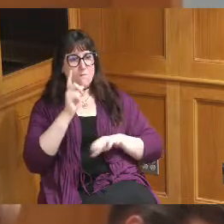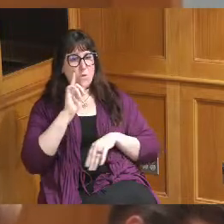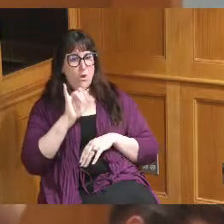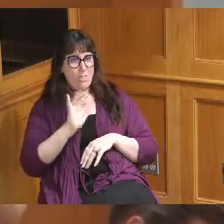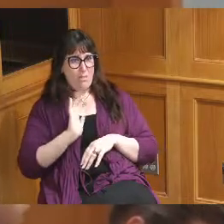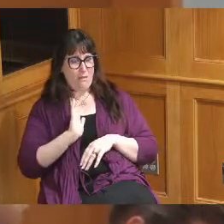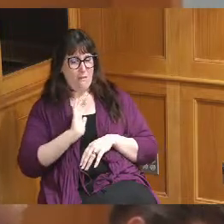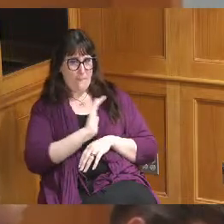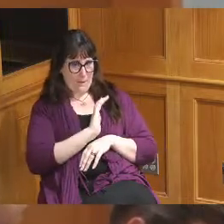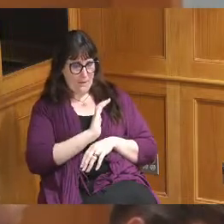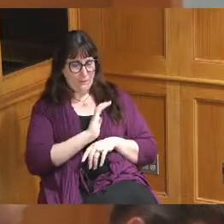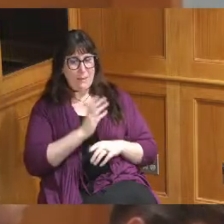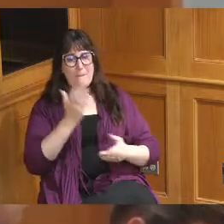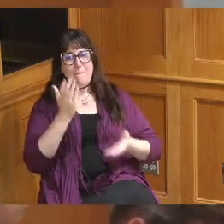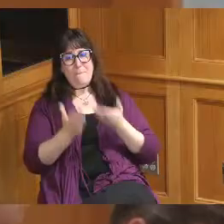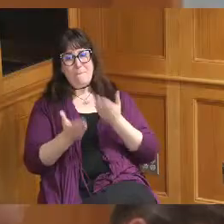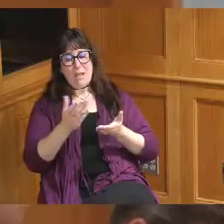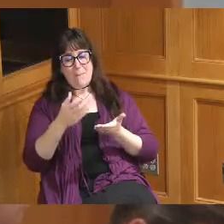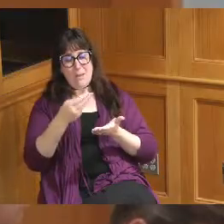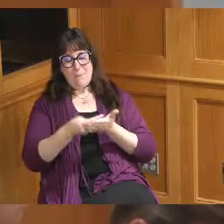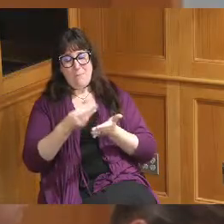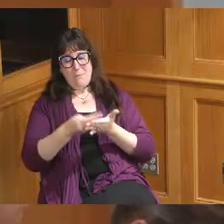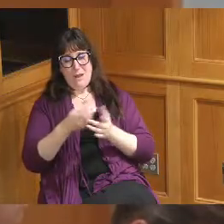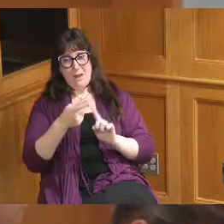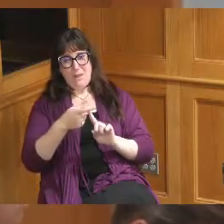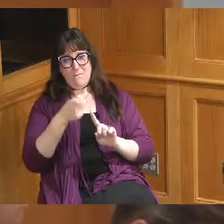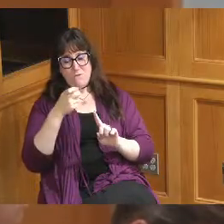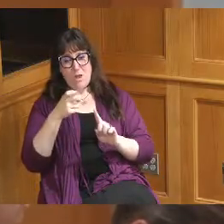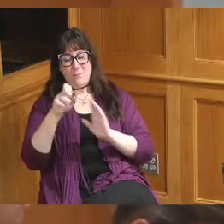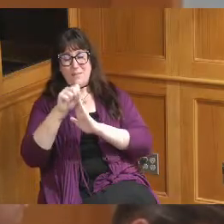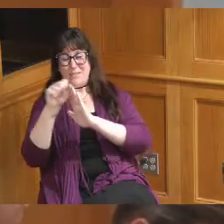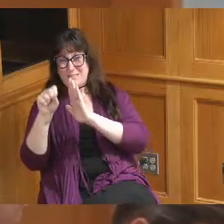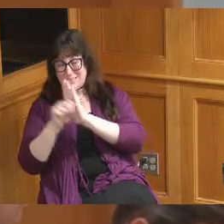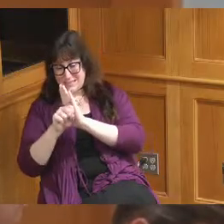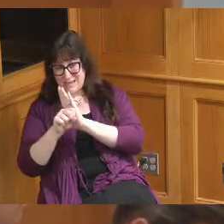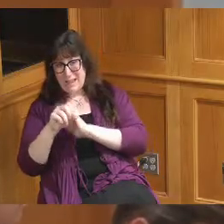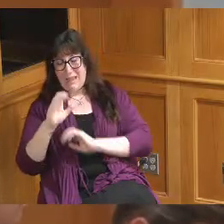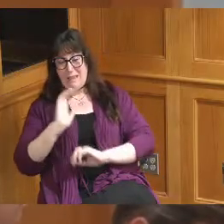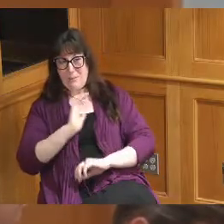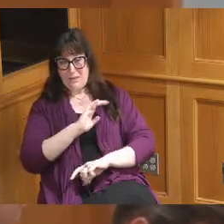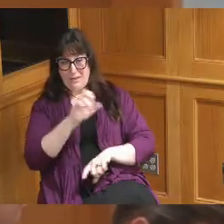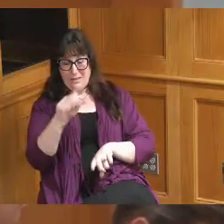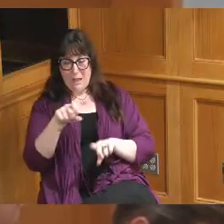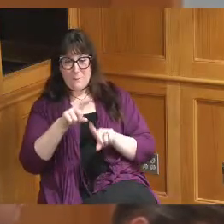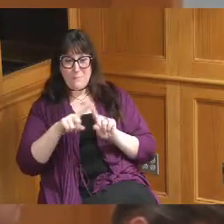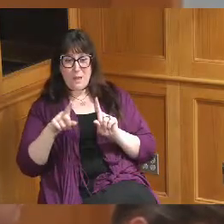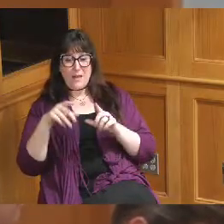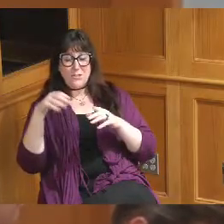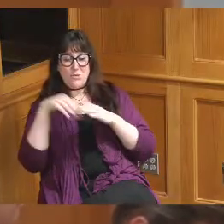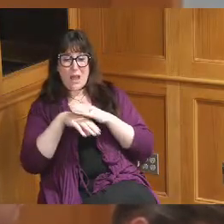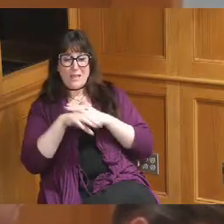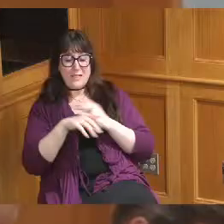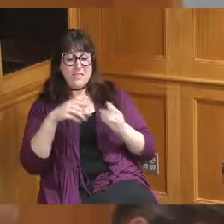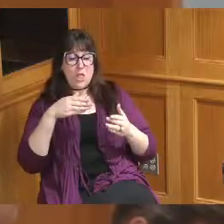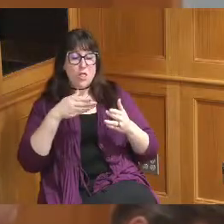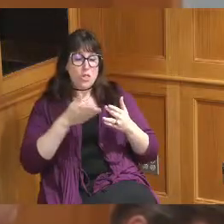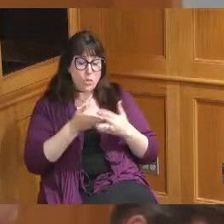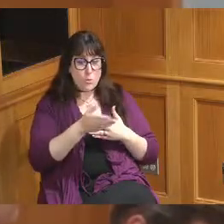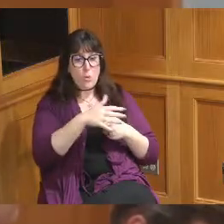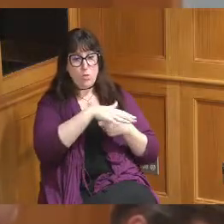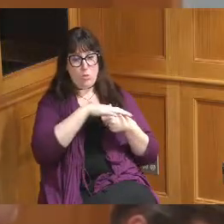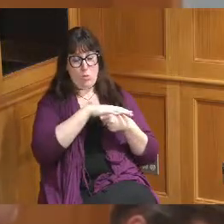There may be potential for funding opportunities that come from the state committee, but the way to access those would be through the local committee. So as